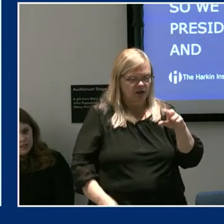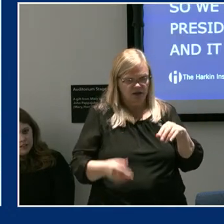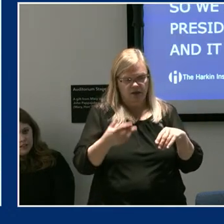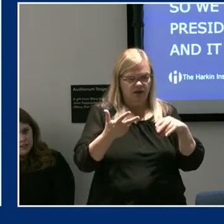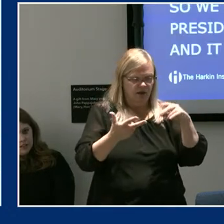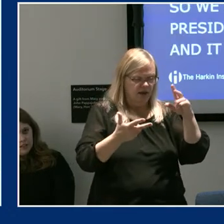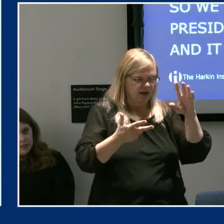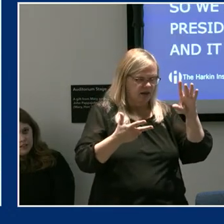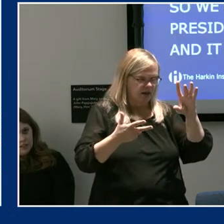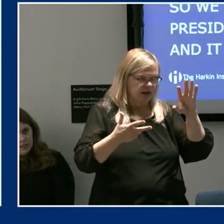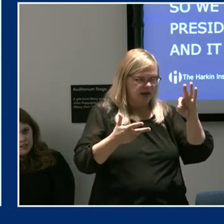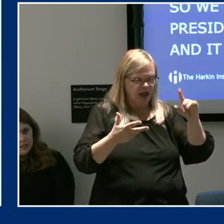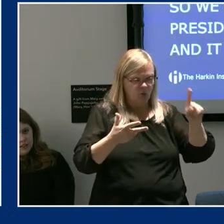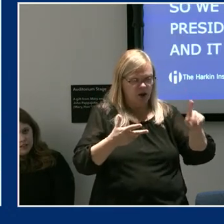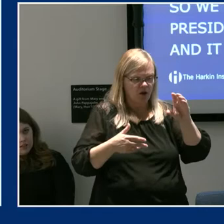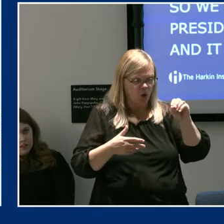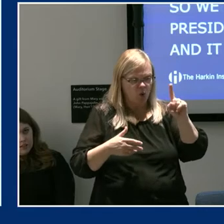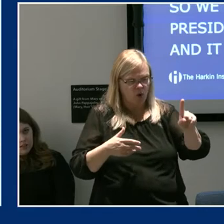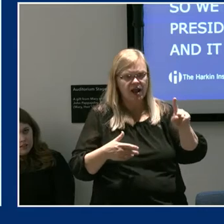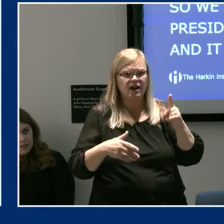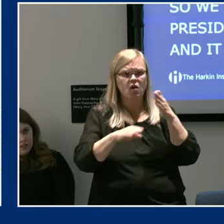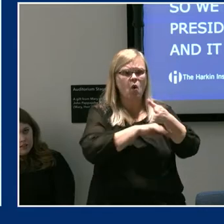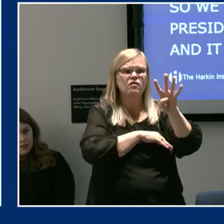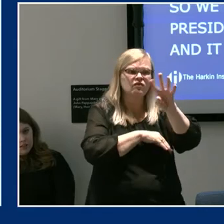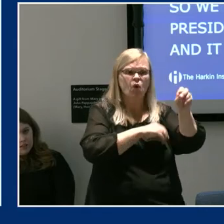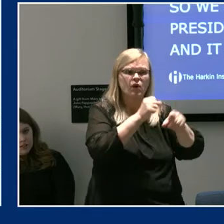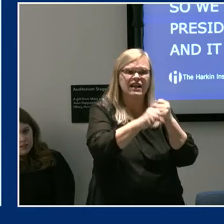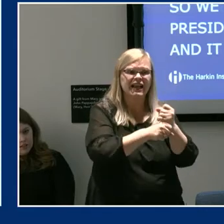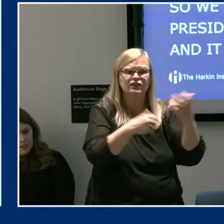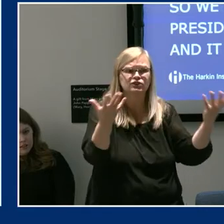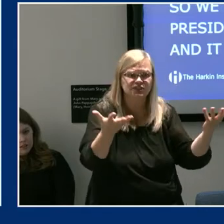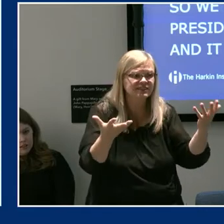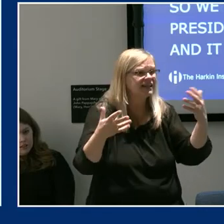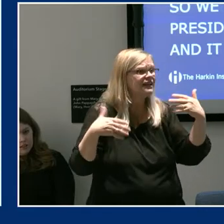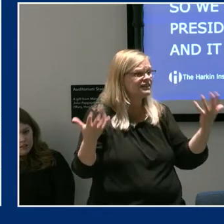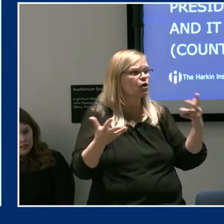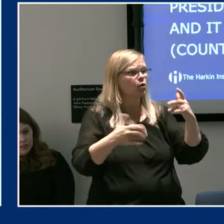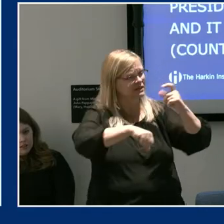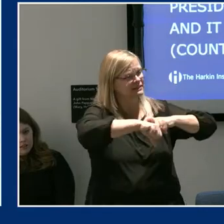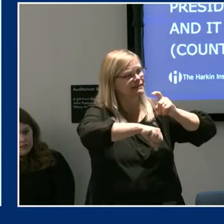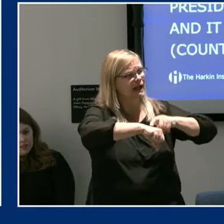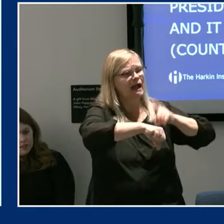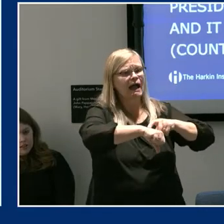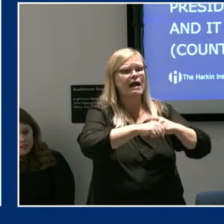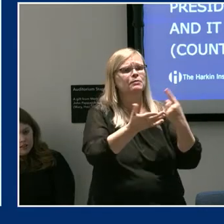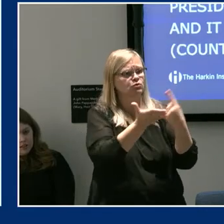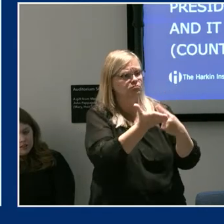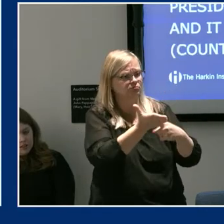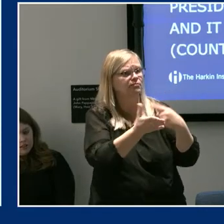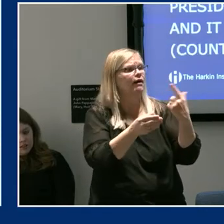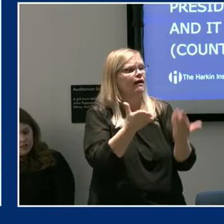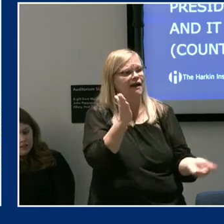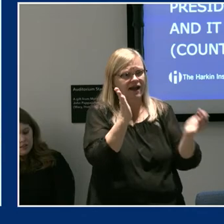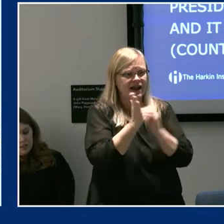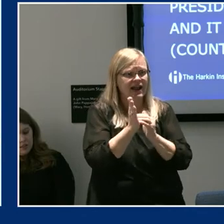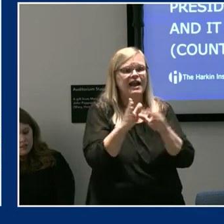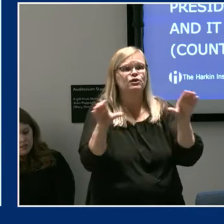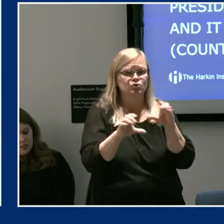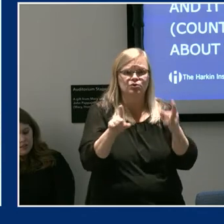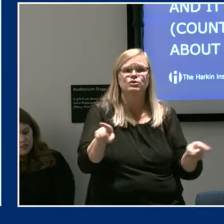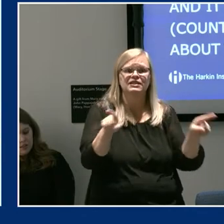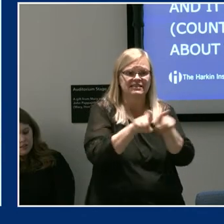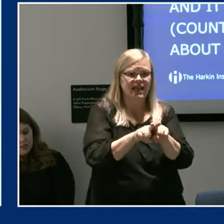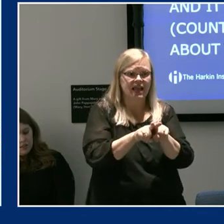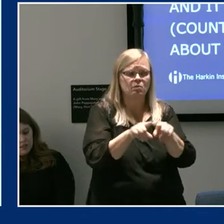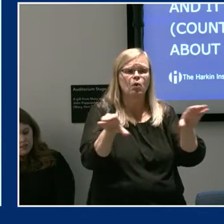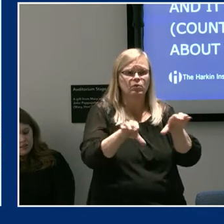11, 40-some years now. So, again, it's about time to revisit that and do the same thing that we did